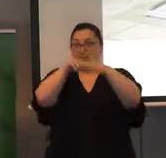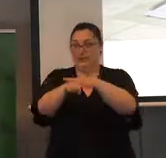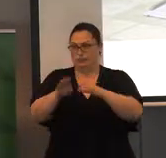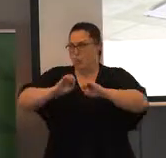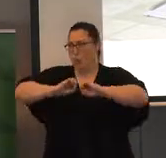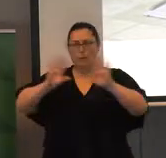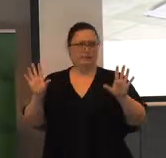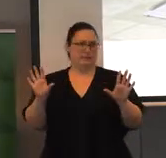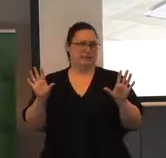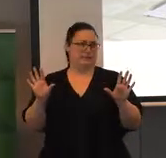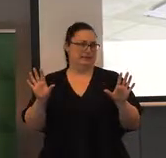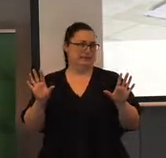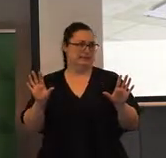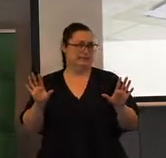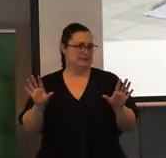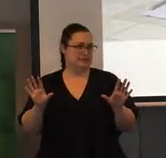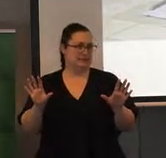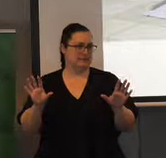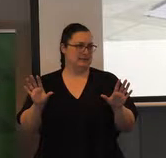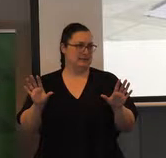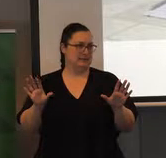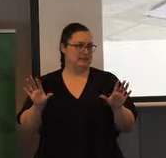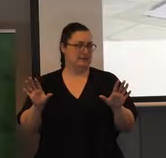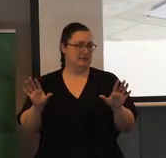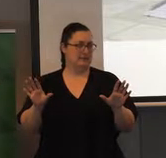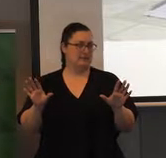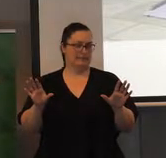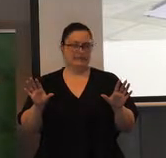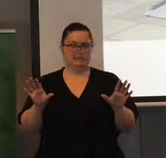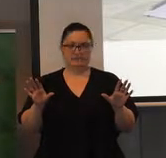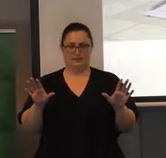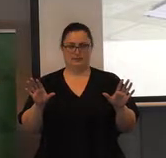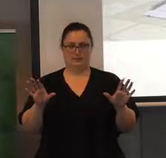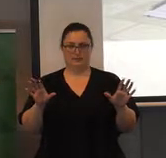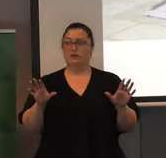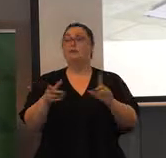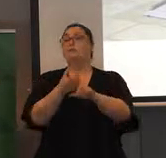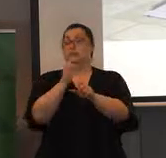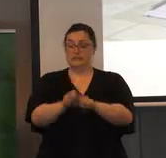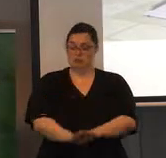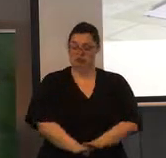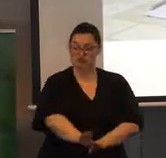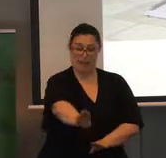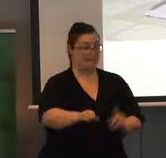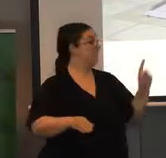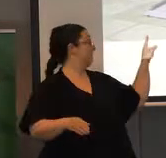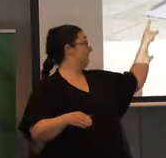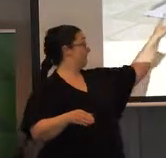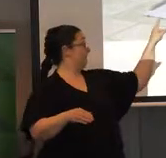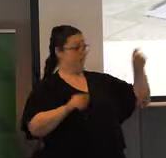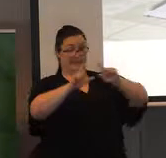in. So how difficult would it have been to say, write the sign on the